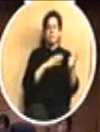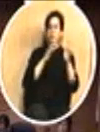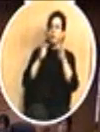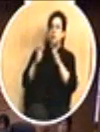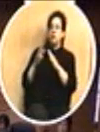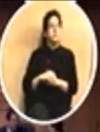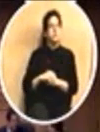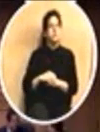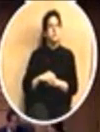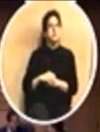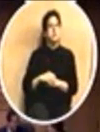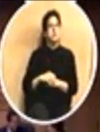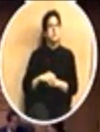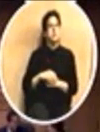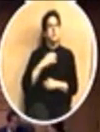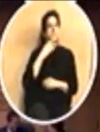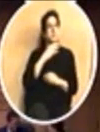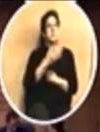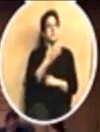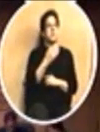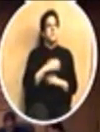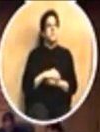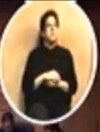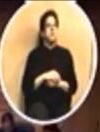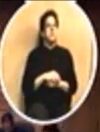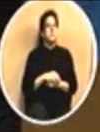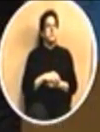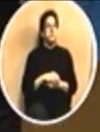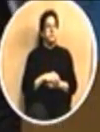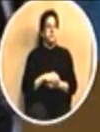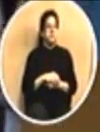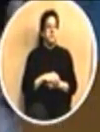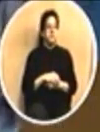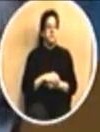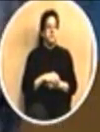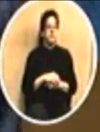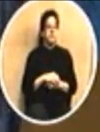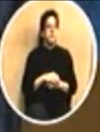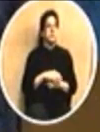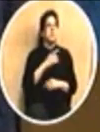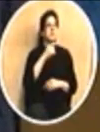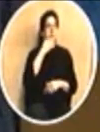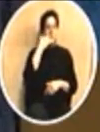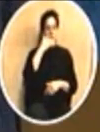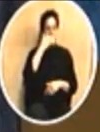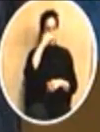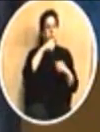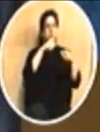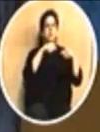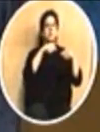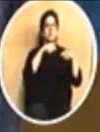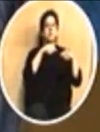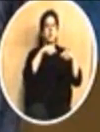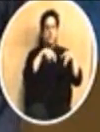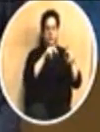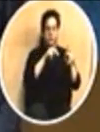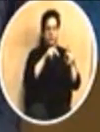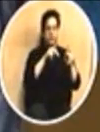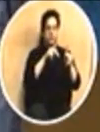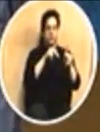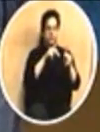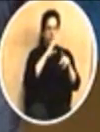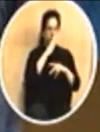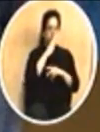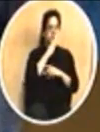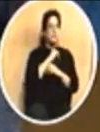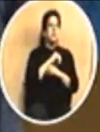Ms. Celeste Herget. Good morning. I wish everyone a good morning, and I thank you for the opportunity to be heard on this situation.